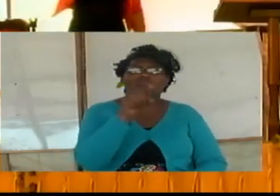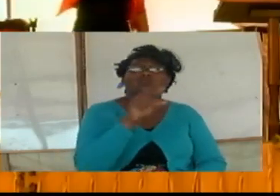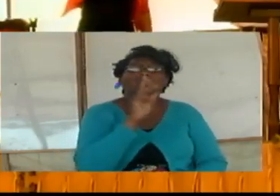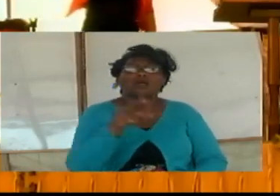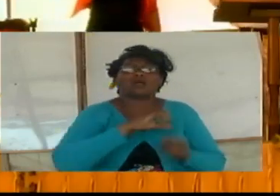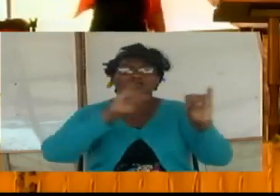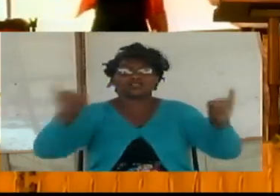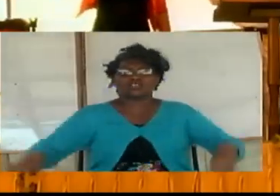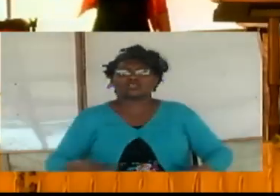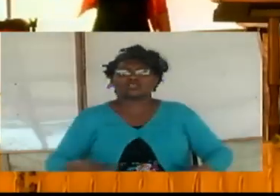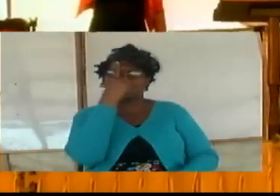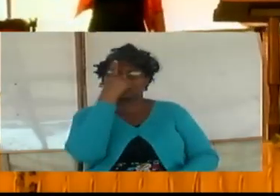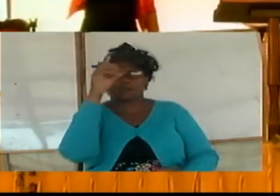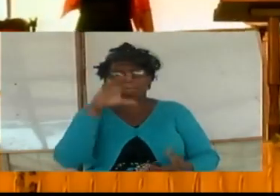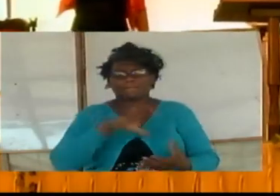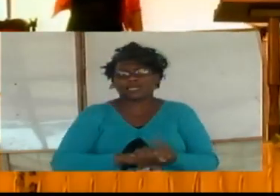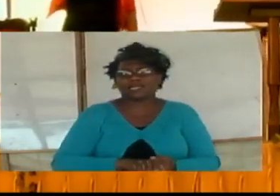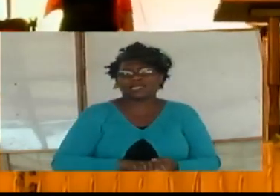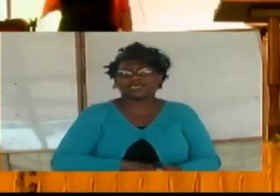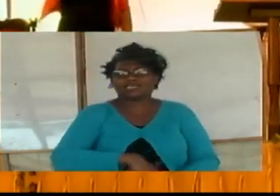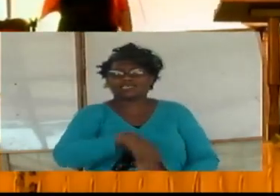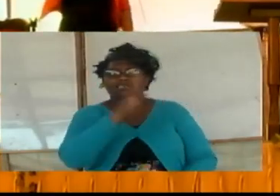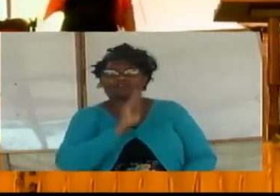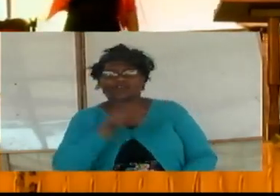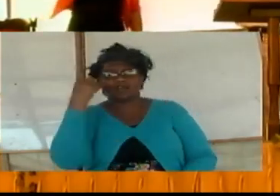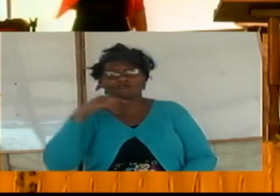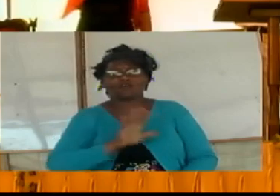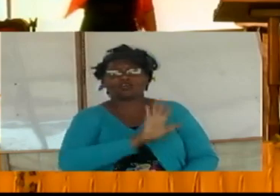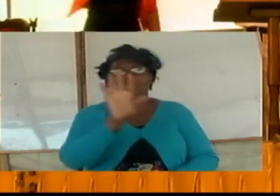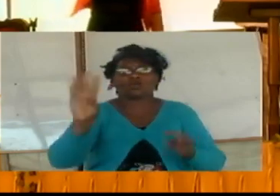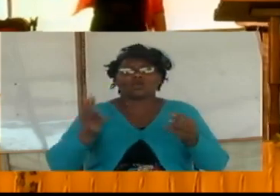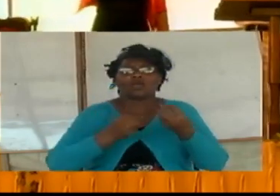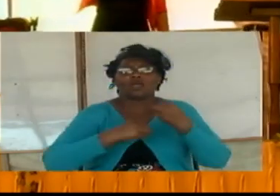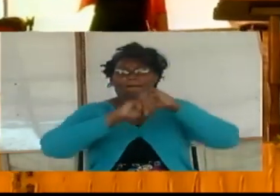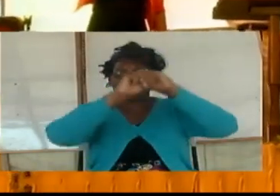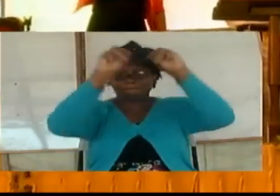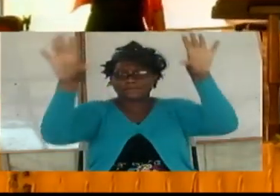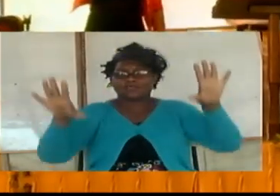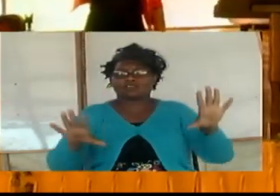miracle. Believe God for your blessing. I know we